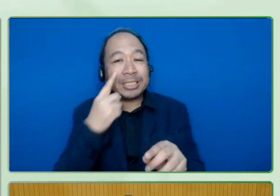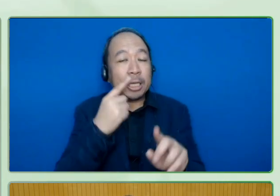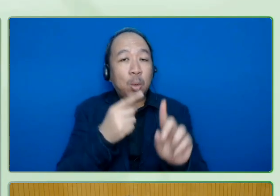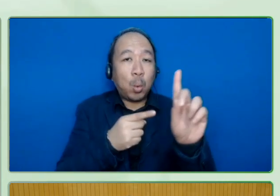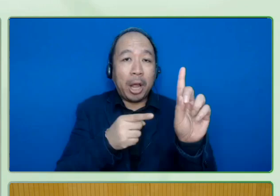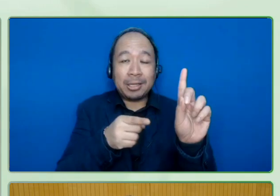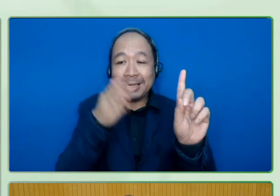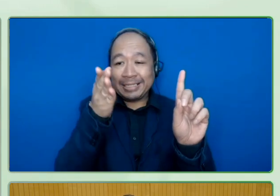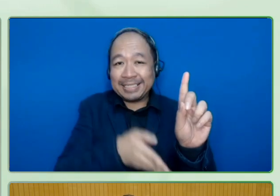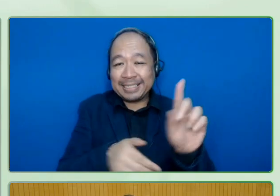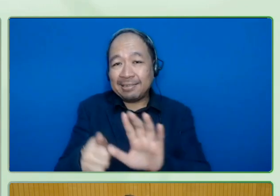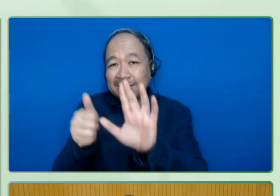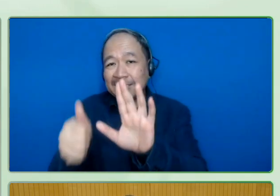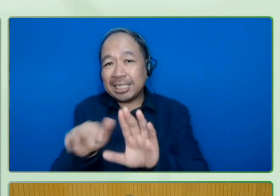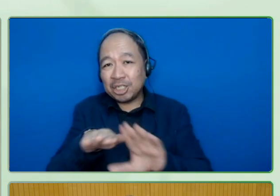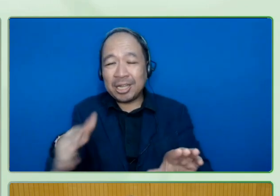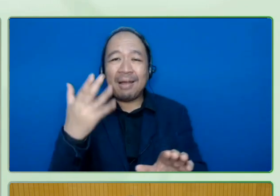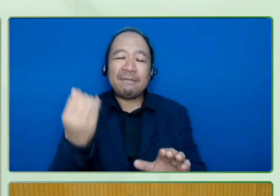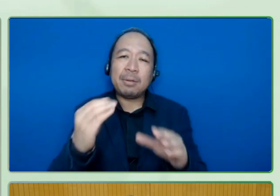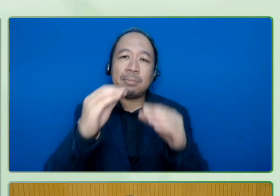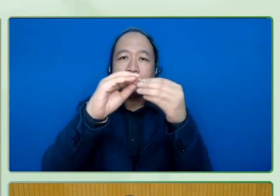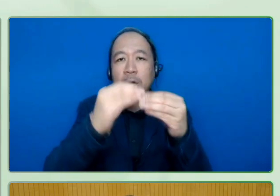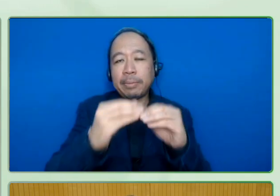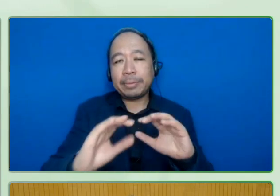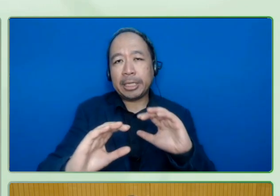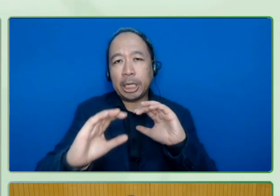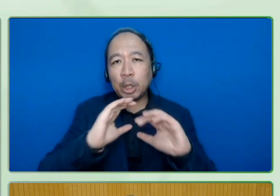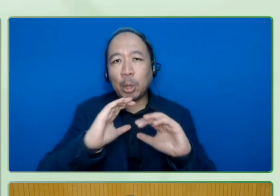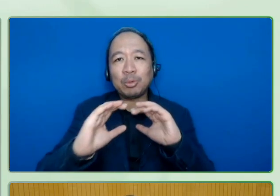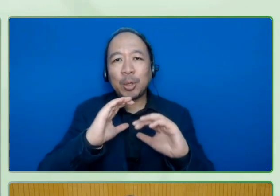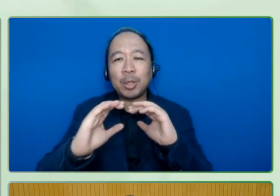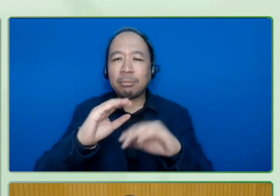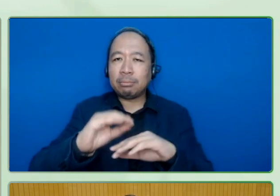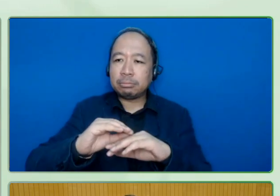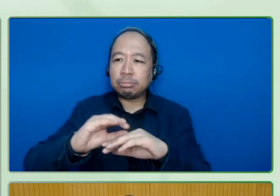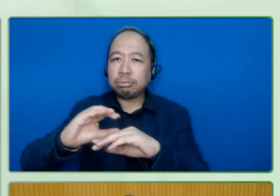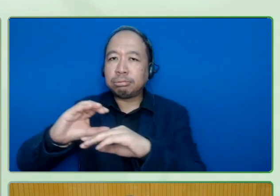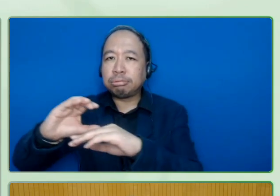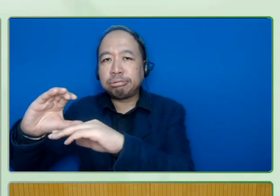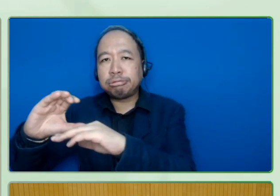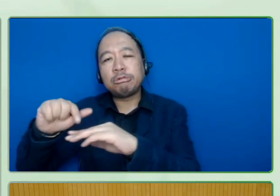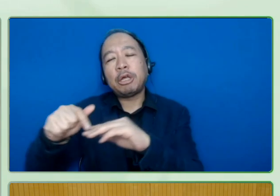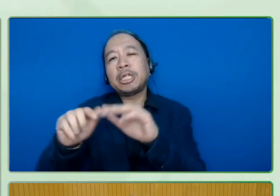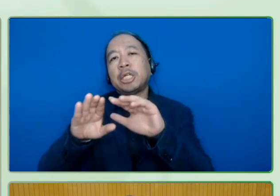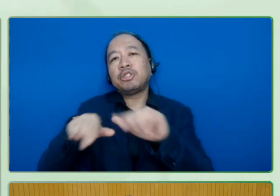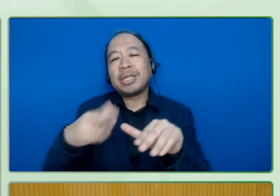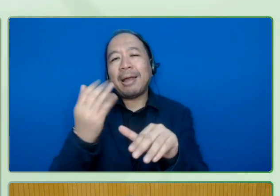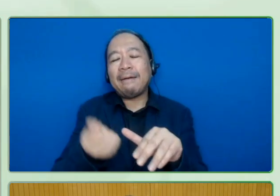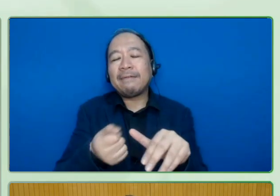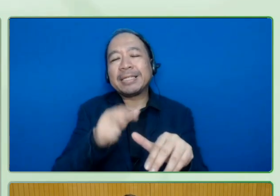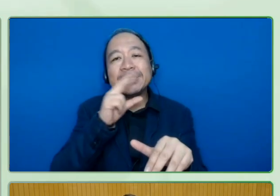problem in communication, more and more non-verbal children and children with speech impairment.